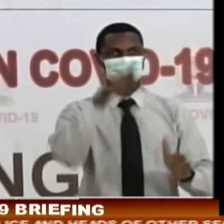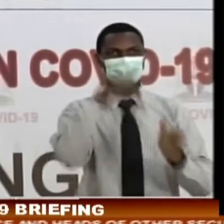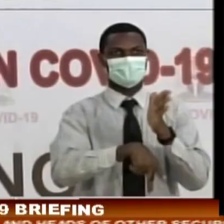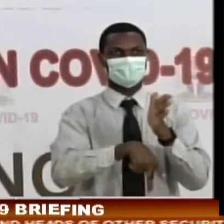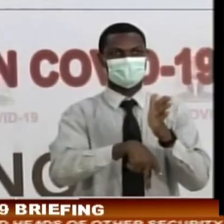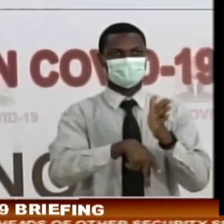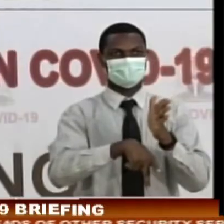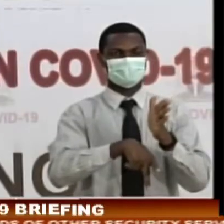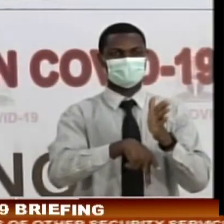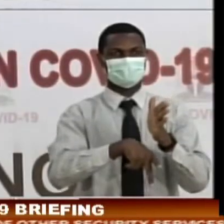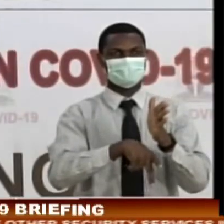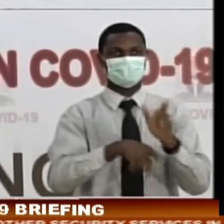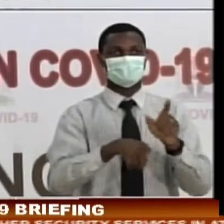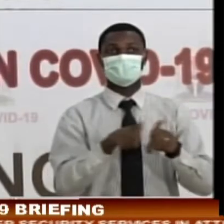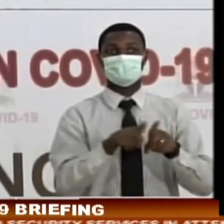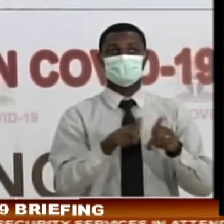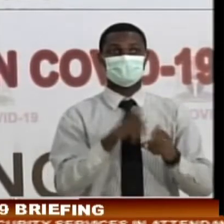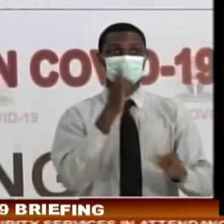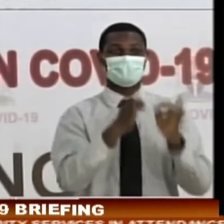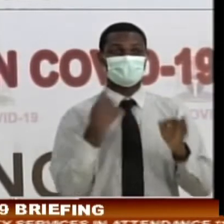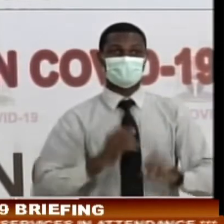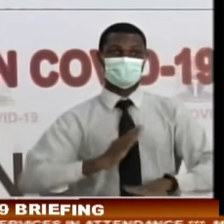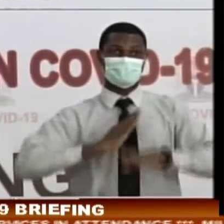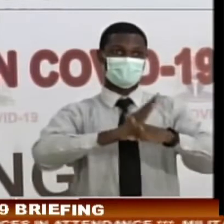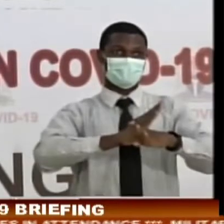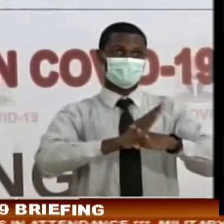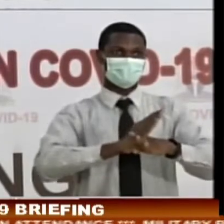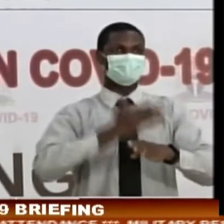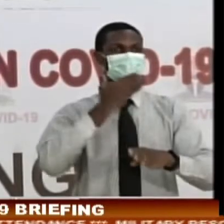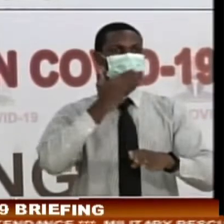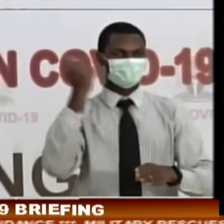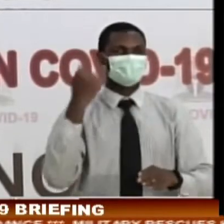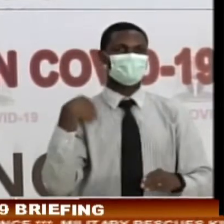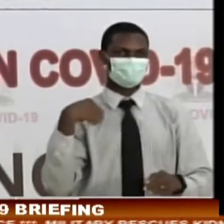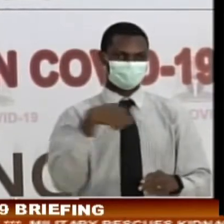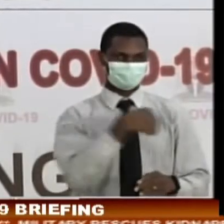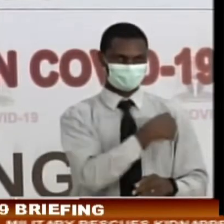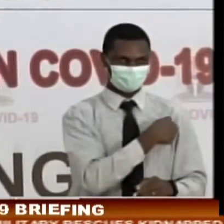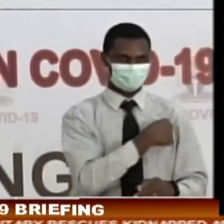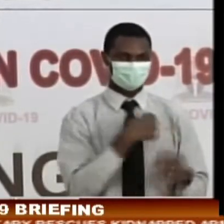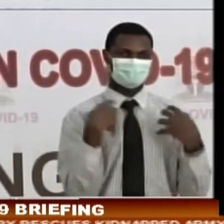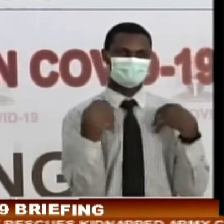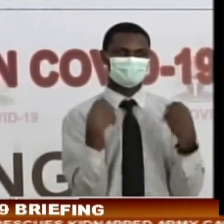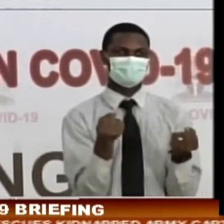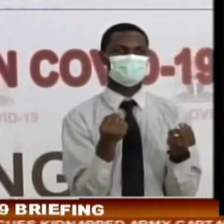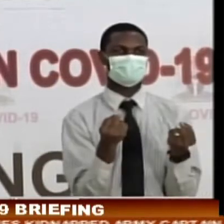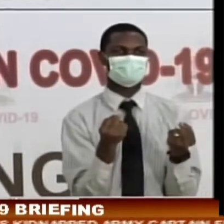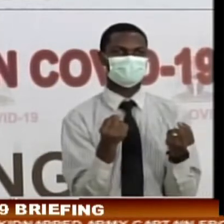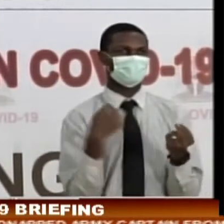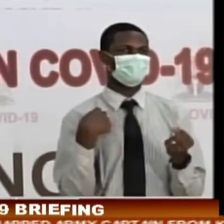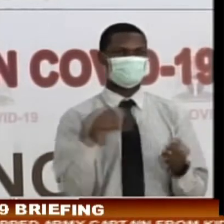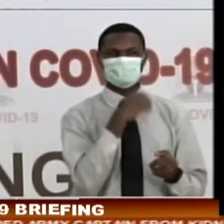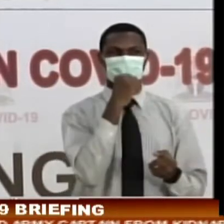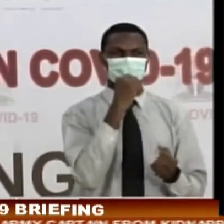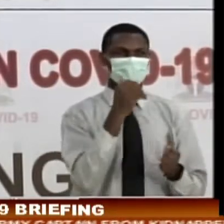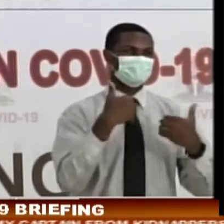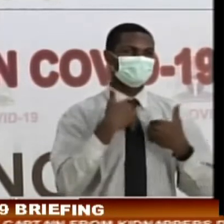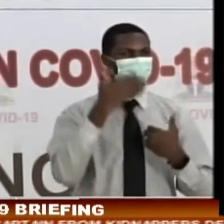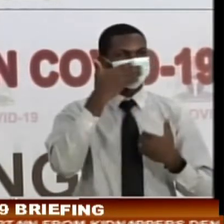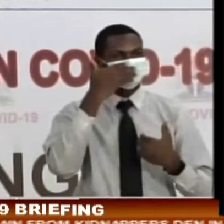deadly and that prevention is better than cure there is no better convincing and